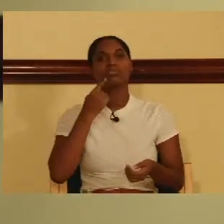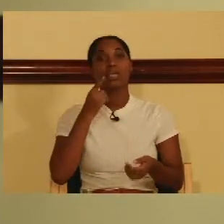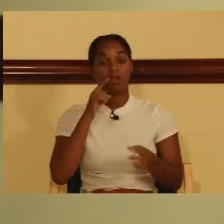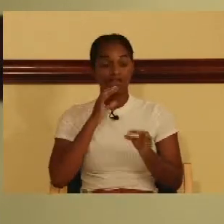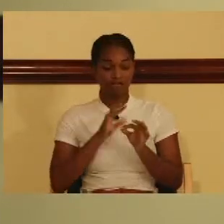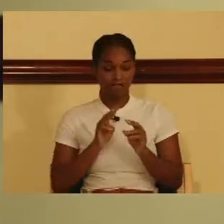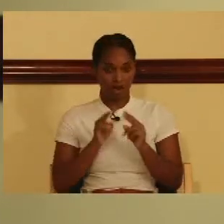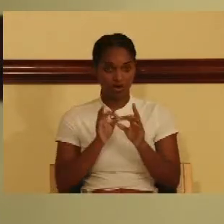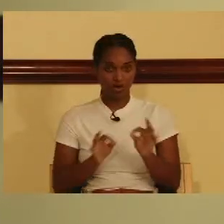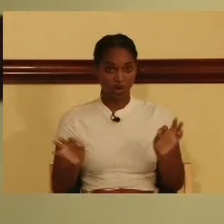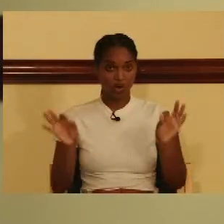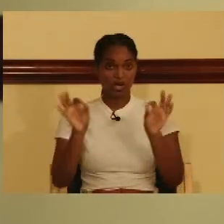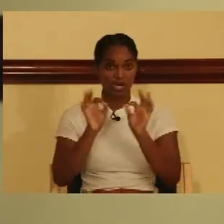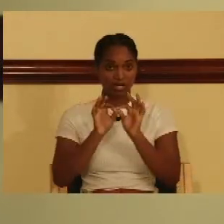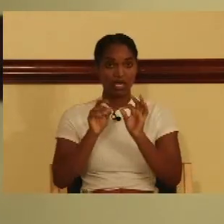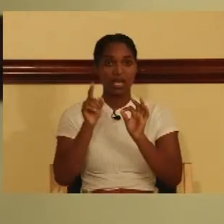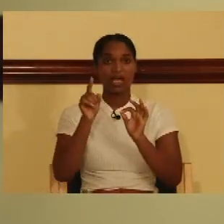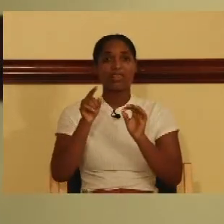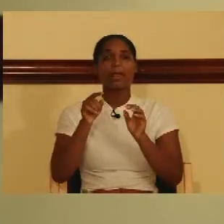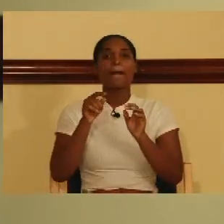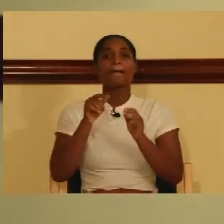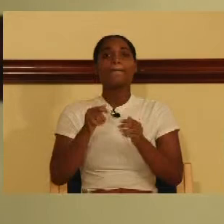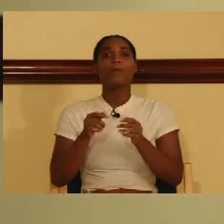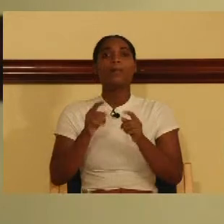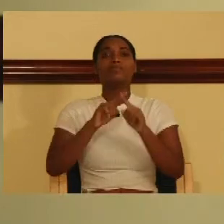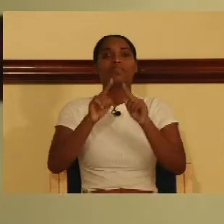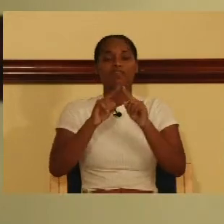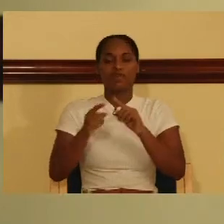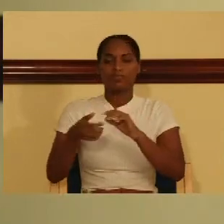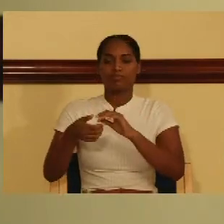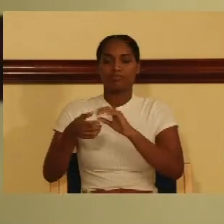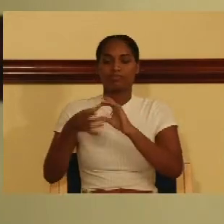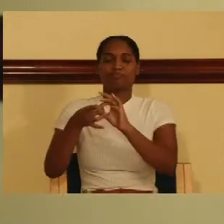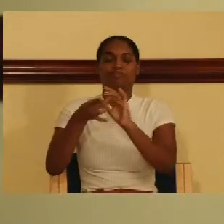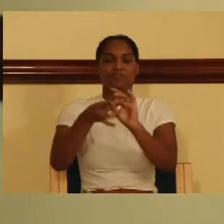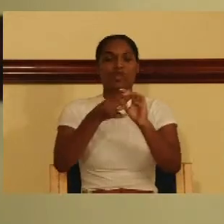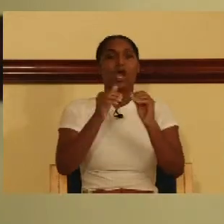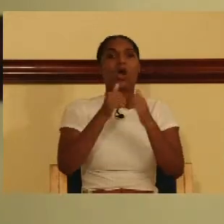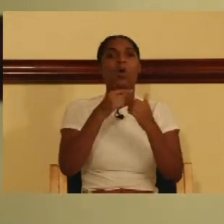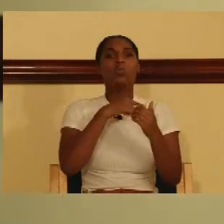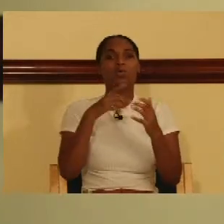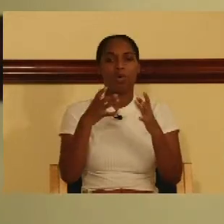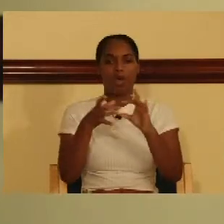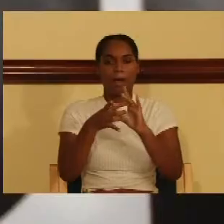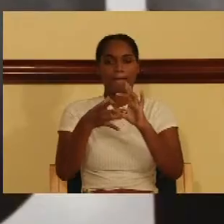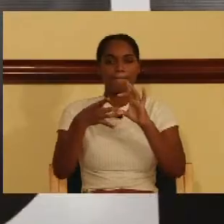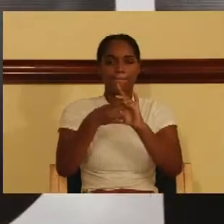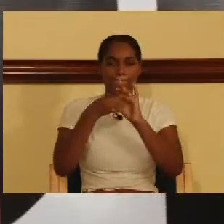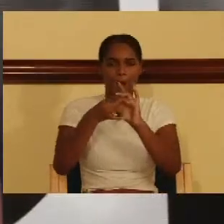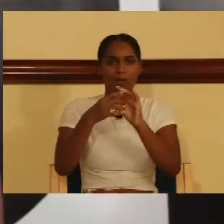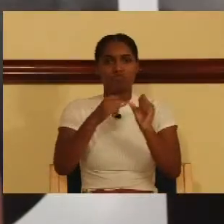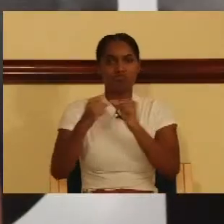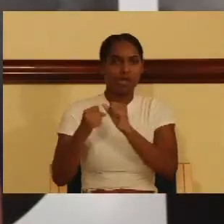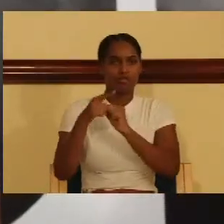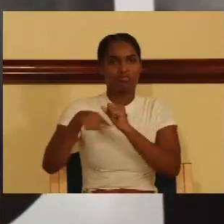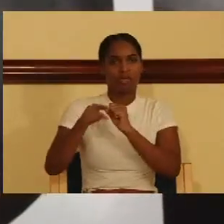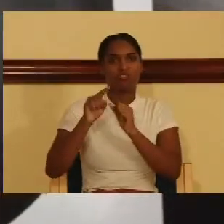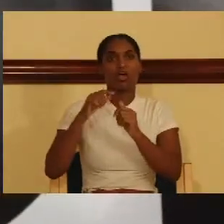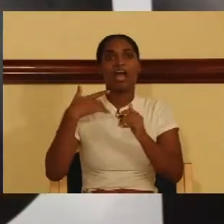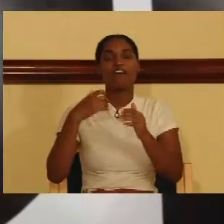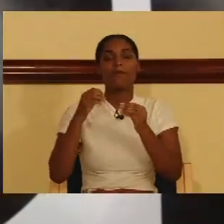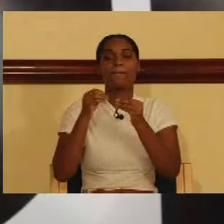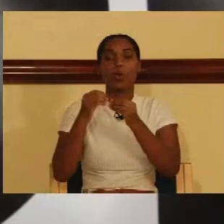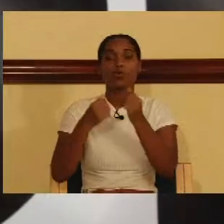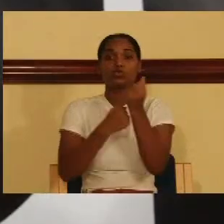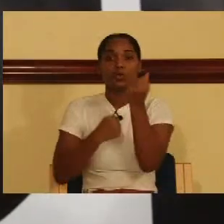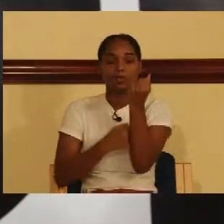important. The multi-stakeholder approach, how do we strengthen that to ensure that we have further support for members